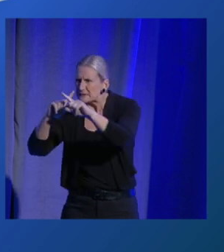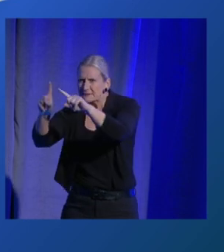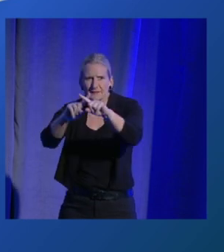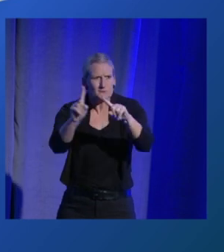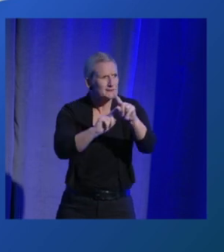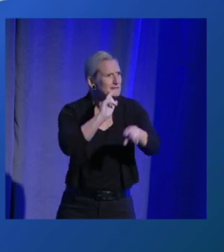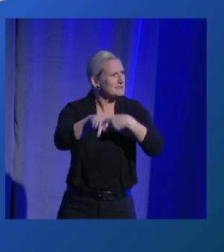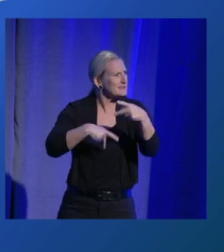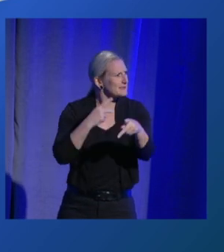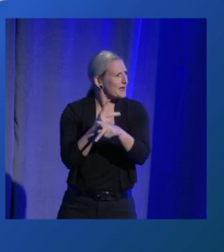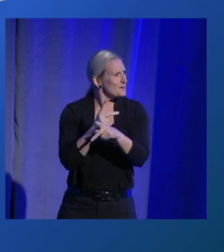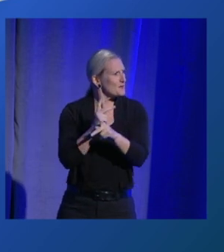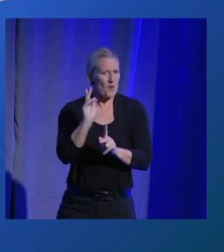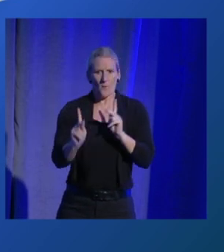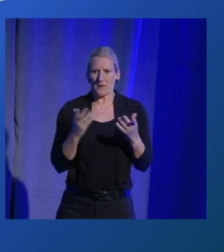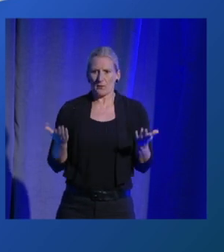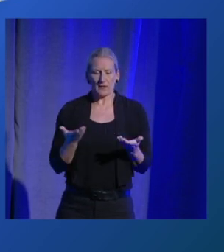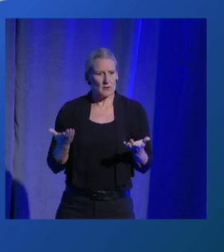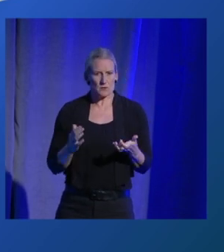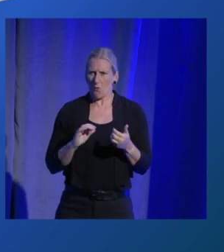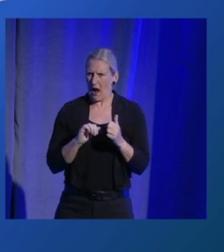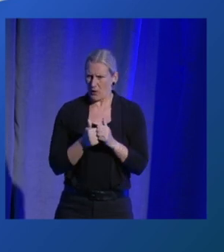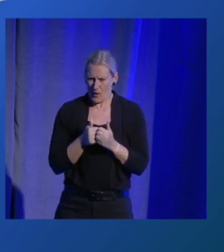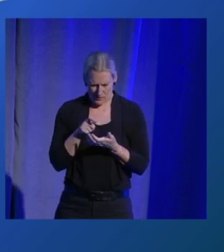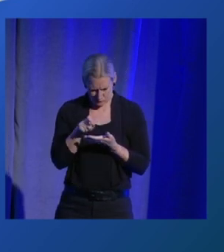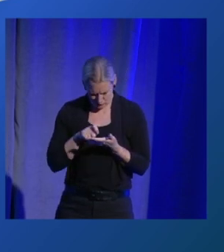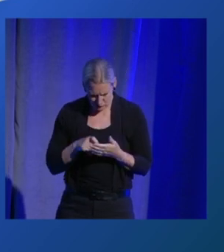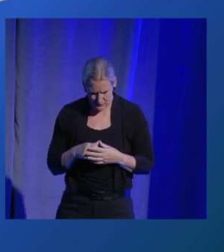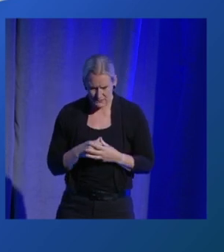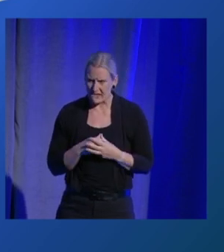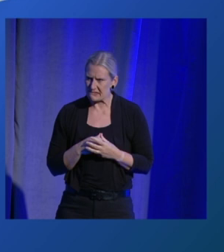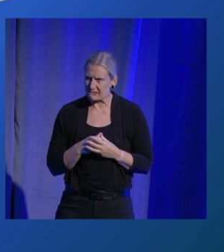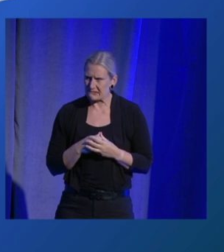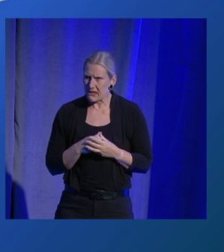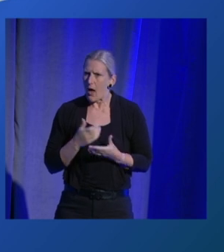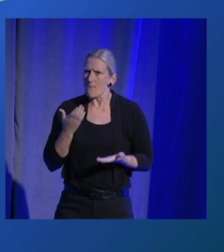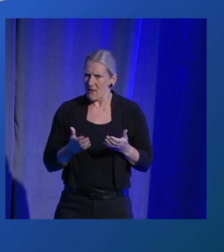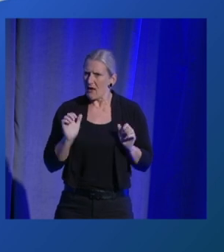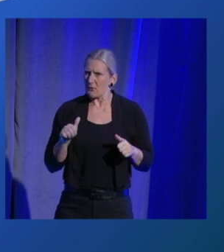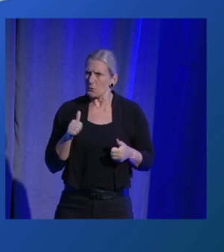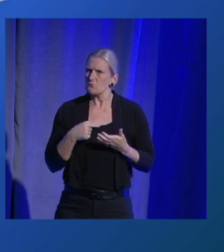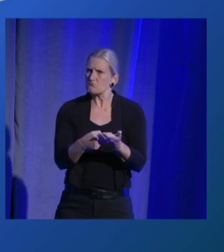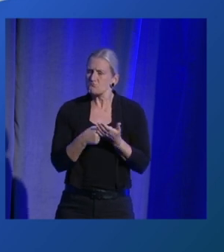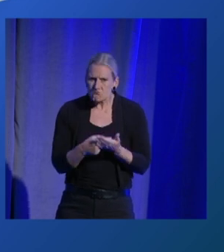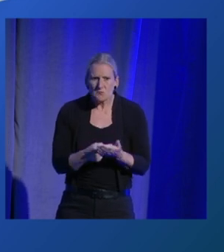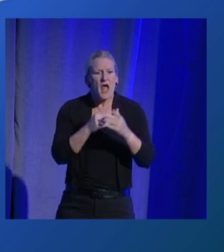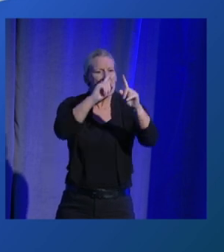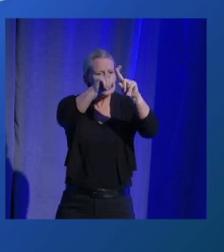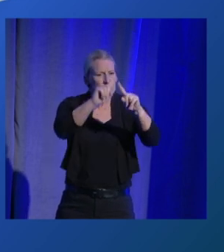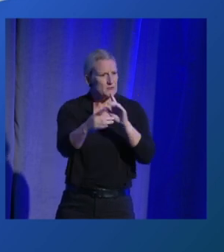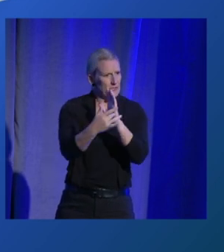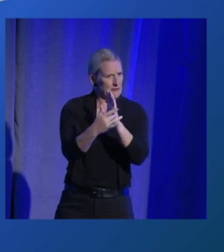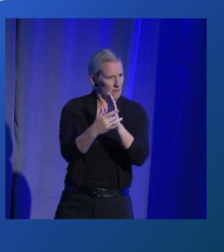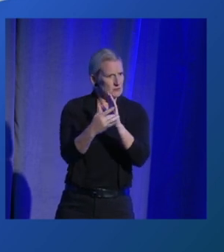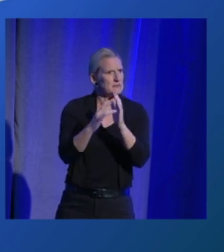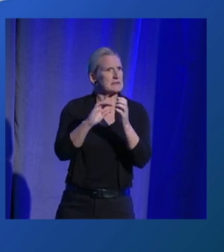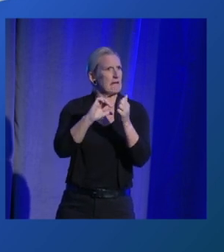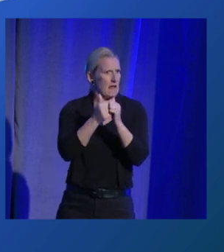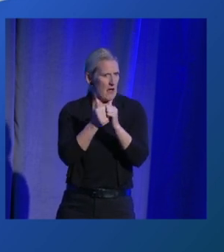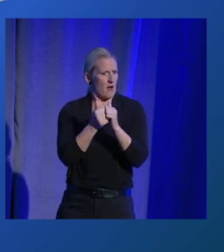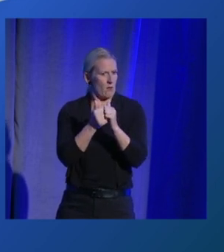of the technologies that have gotten us here today and to really think about how those technologies have